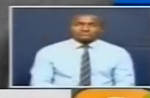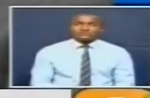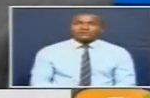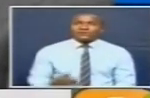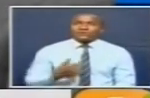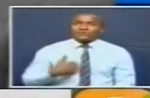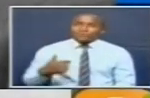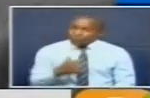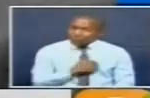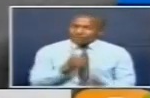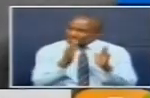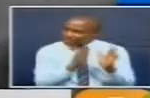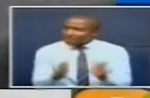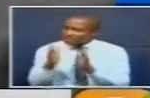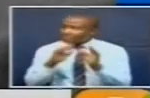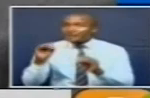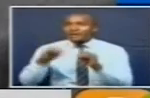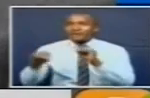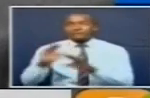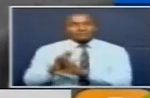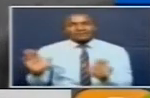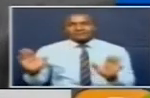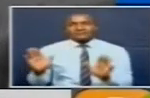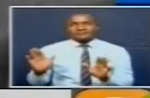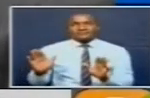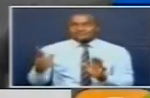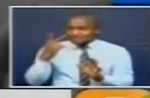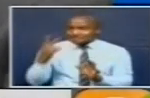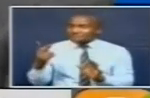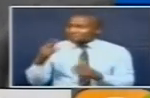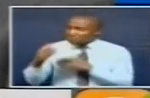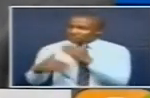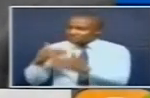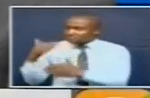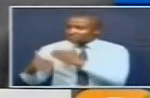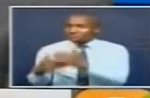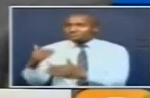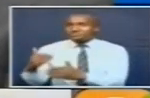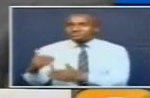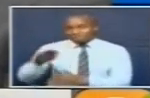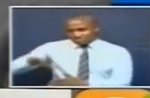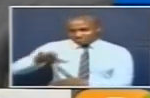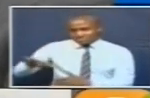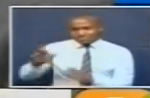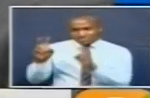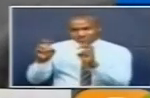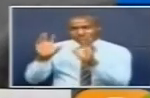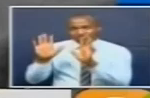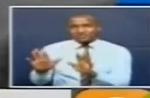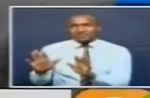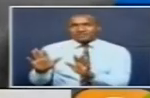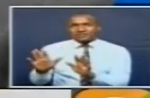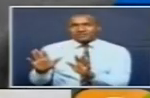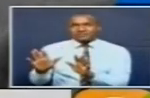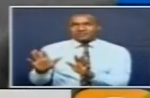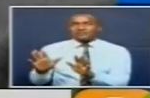else other than preparing for the elections. If you look at all our processes, we're remaining with just a few critical issues. In this case, it's